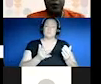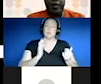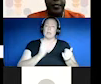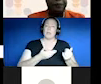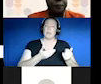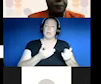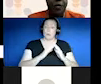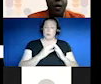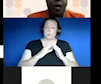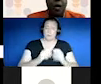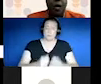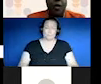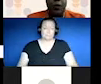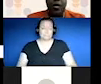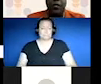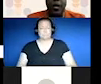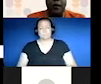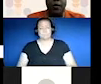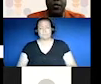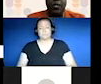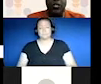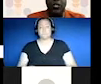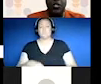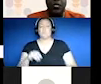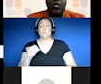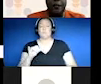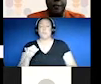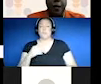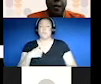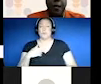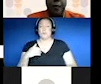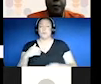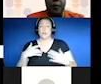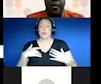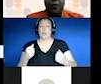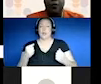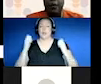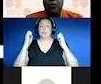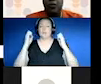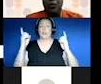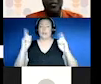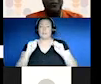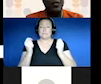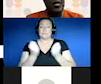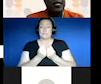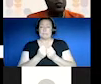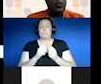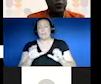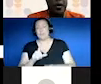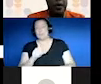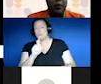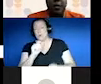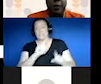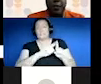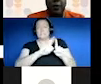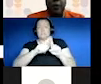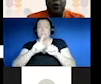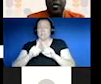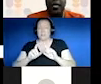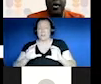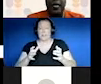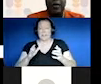our community. We also have a health education team. They do about 20 different classes throughout